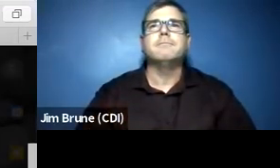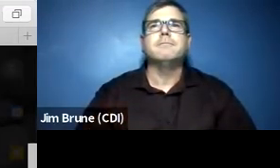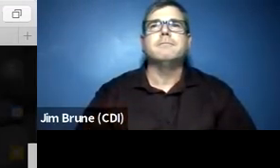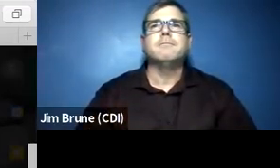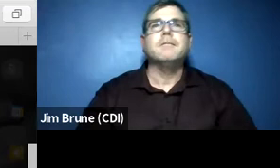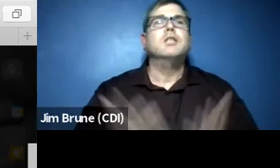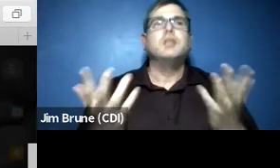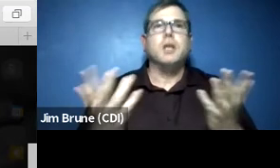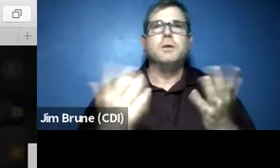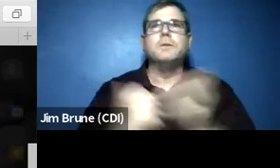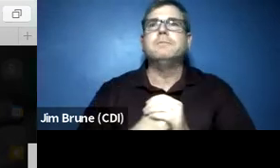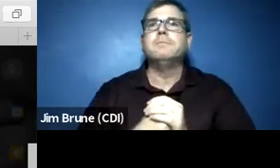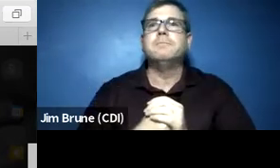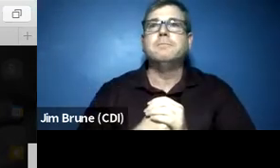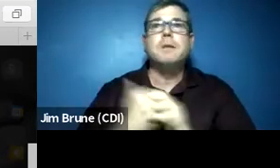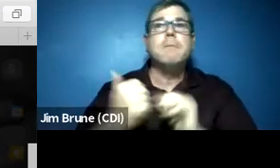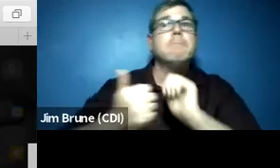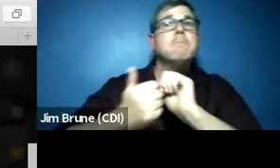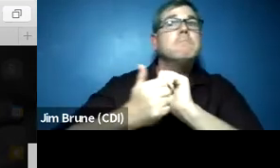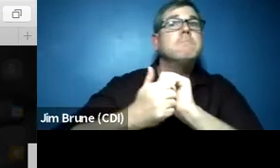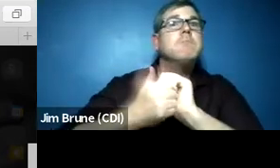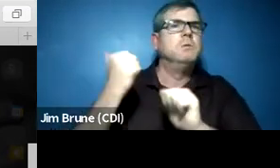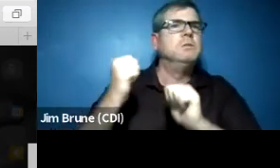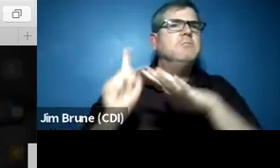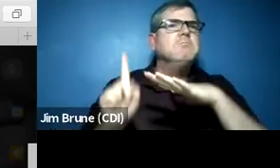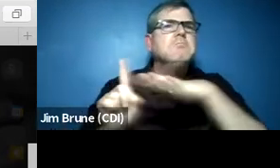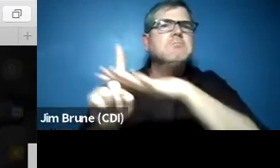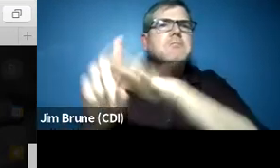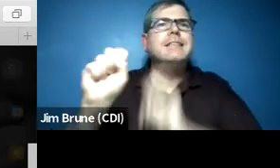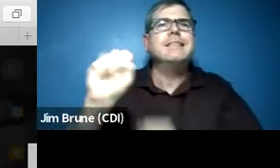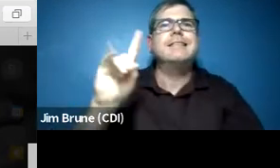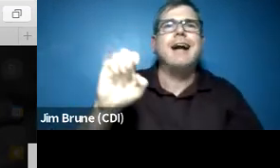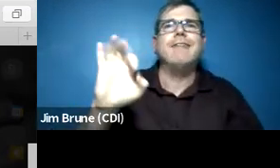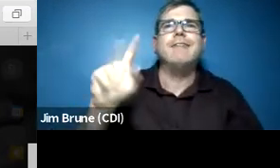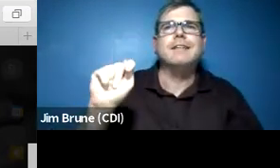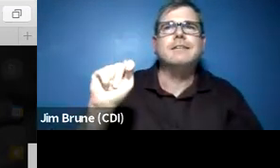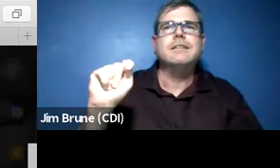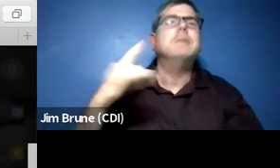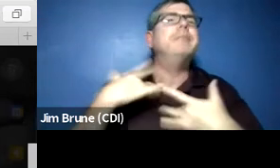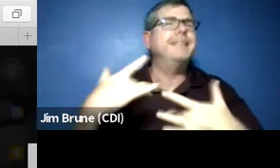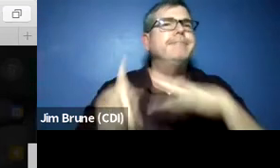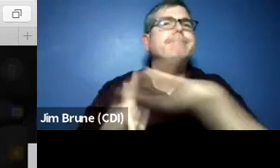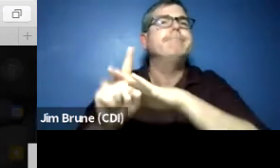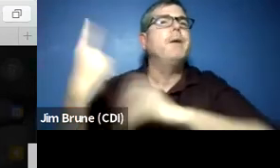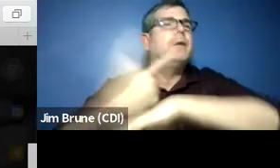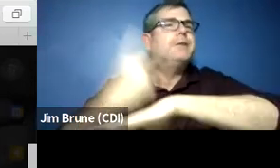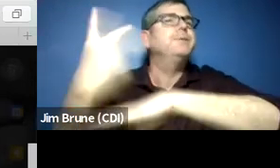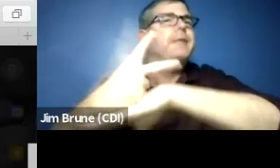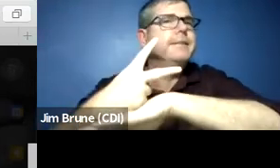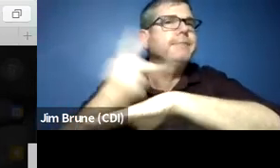most side effects show up after 1 to 2 days. The median duration, or the average length